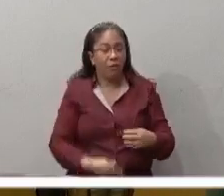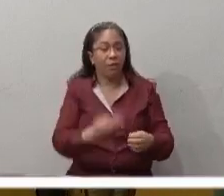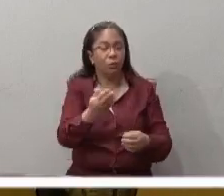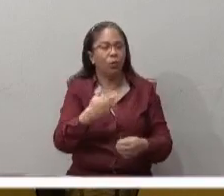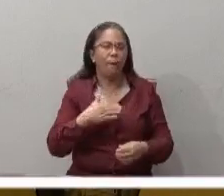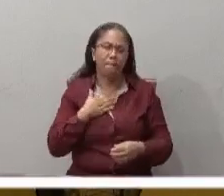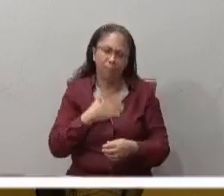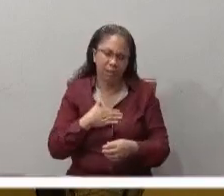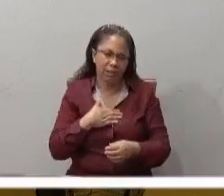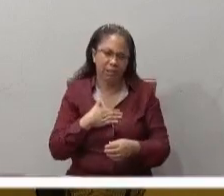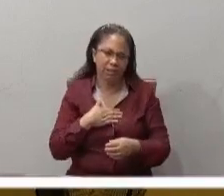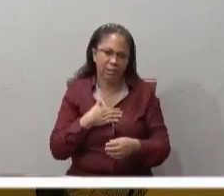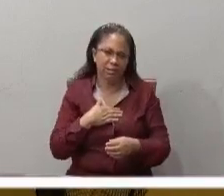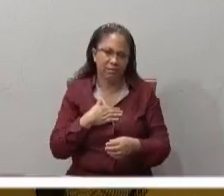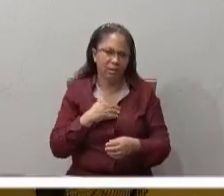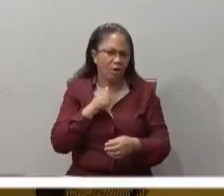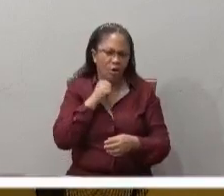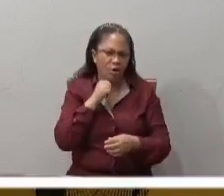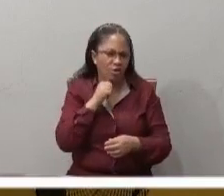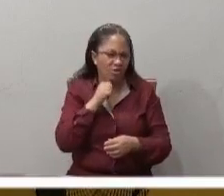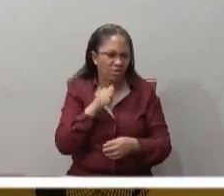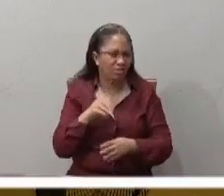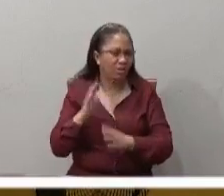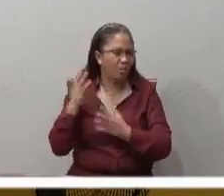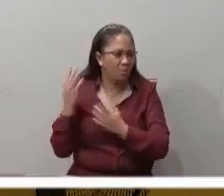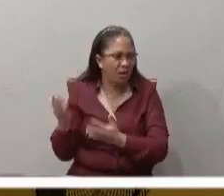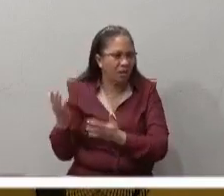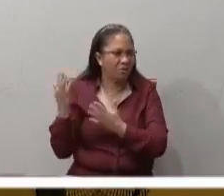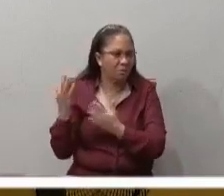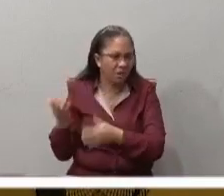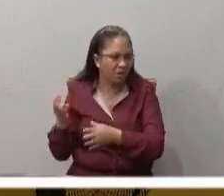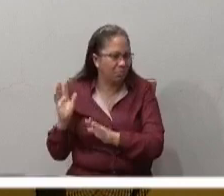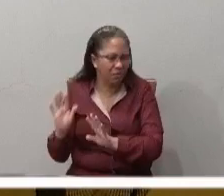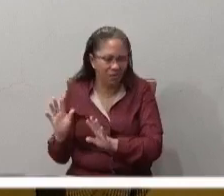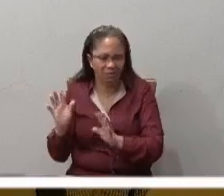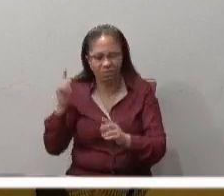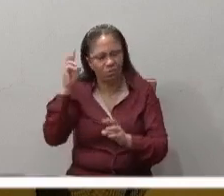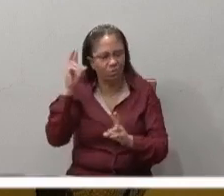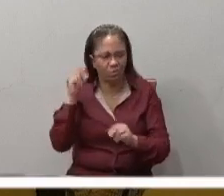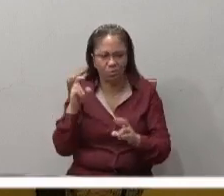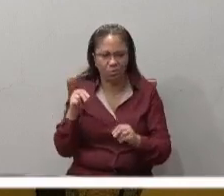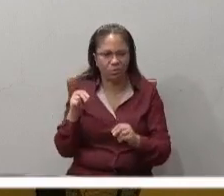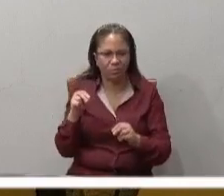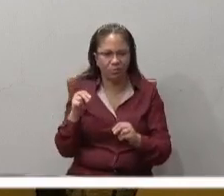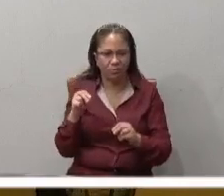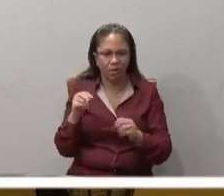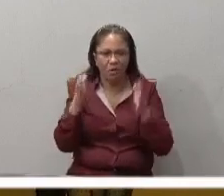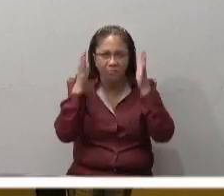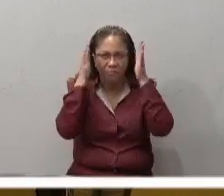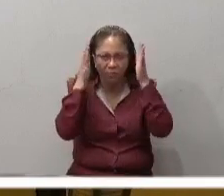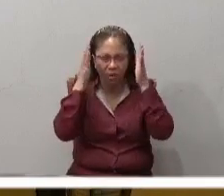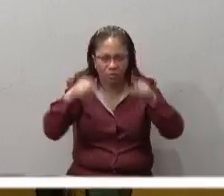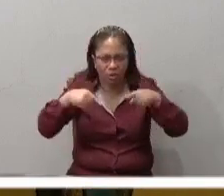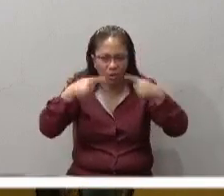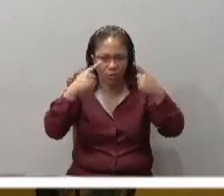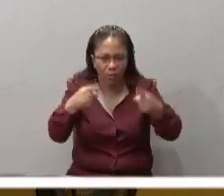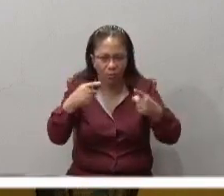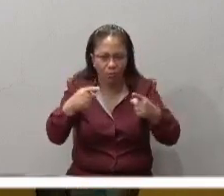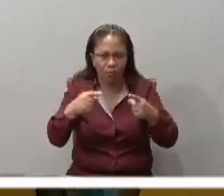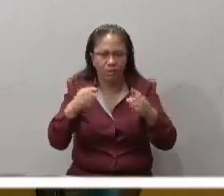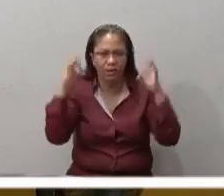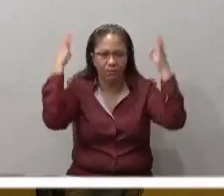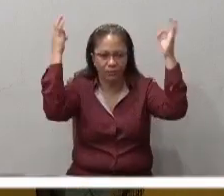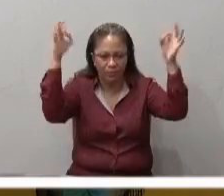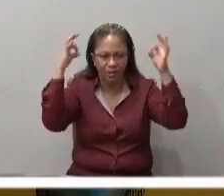please do not tarry. Do not sidestep. Do not get distracted. Come to the